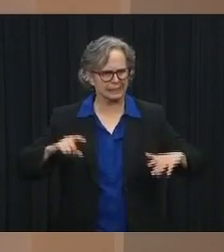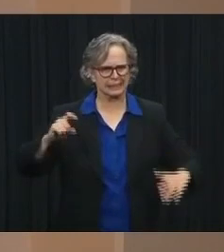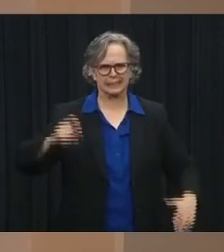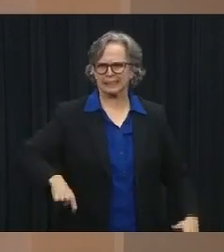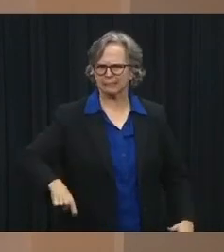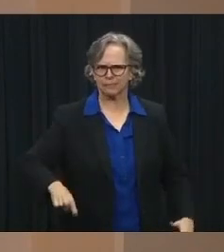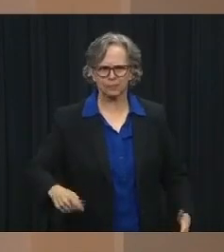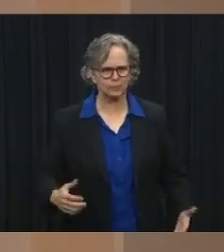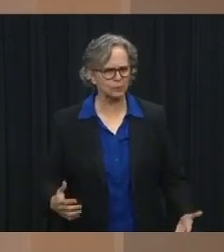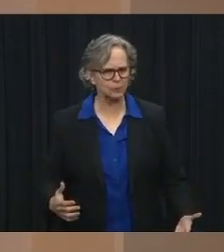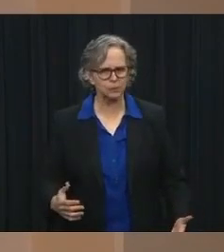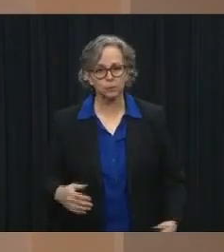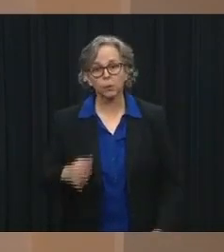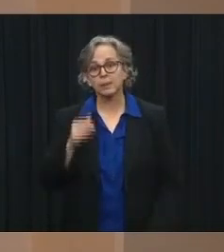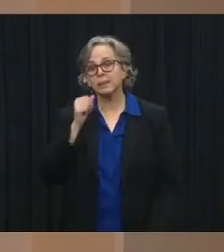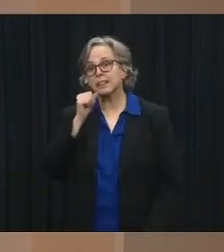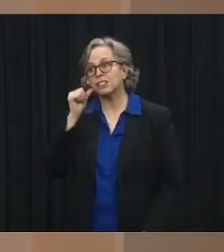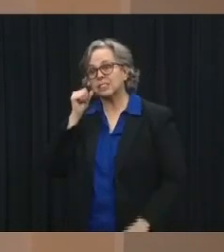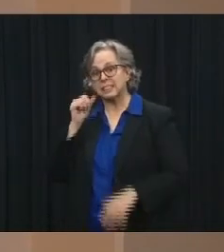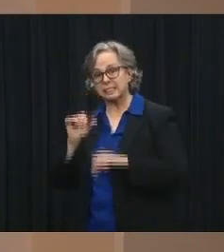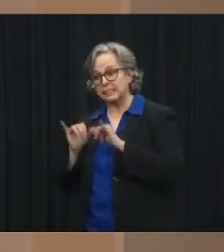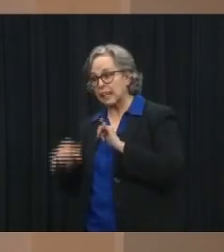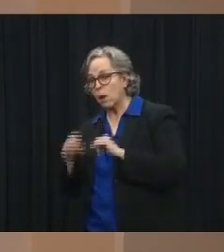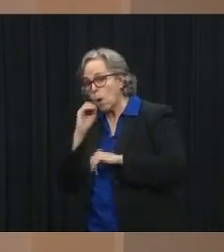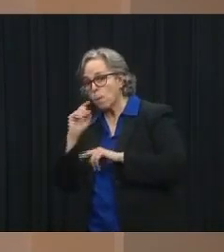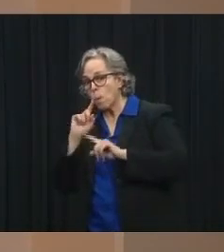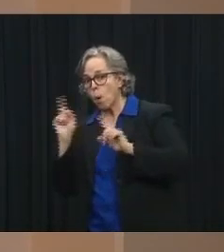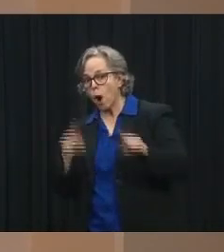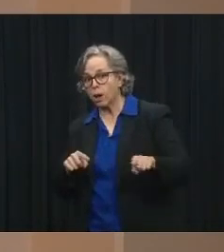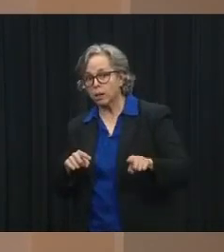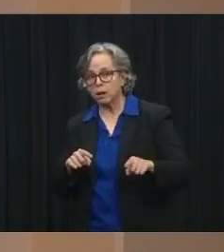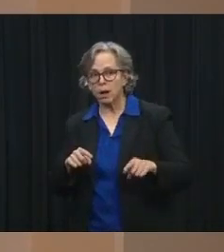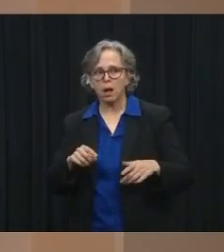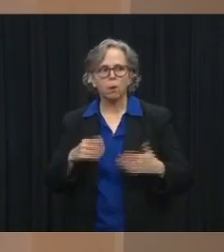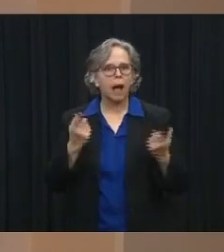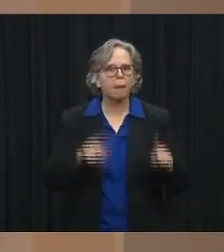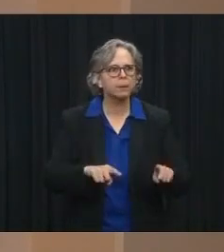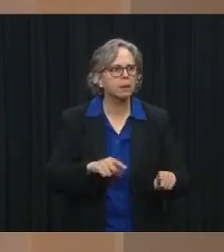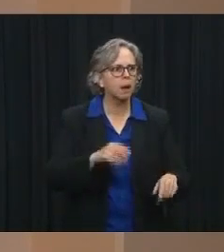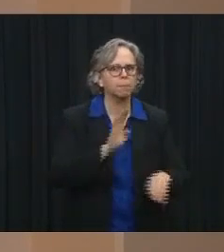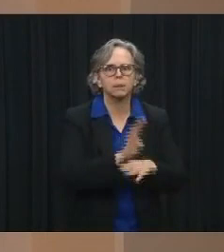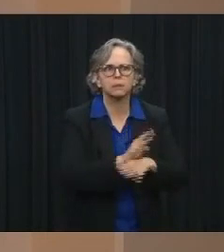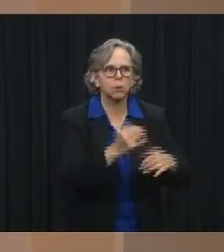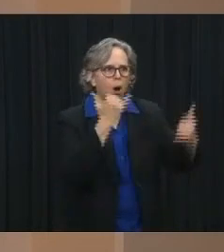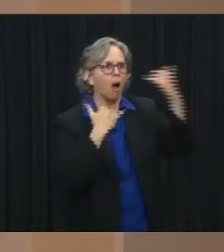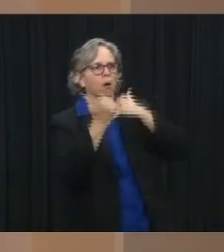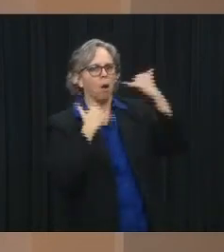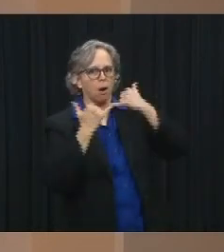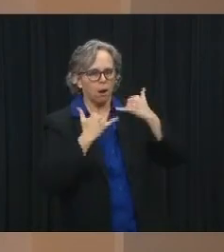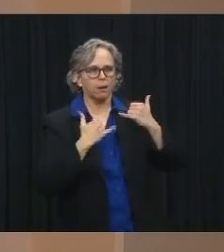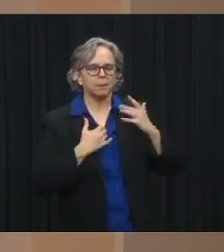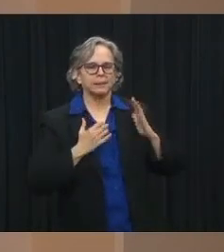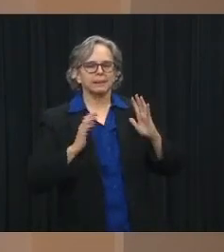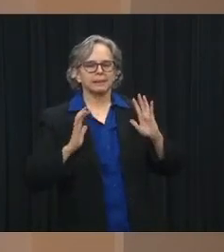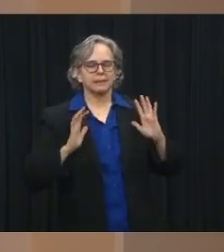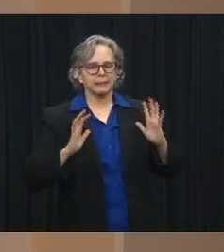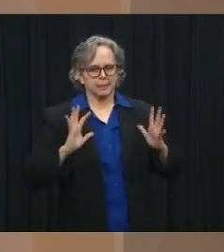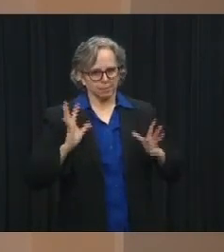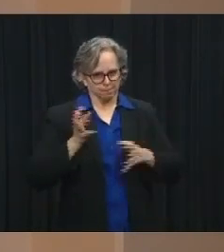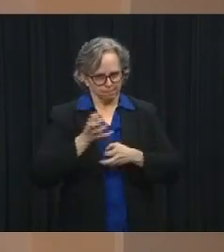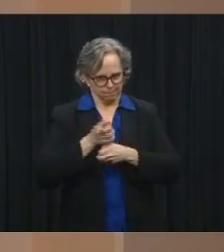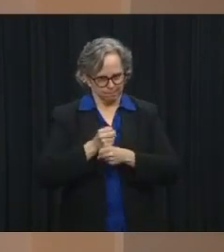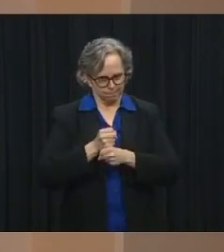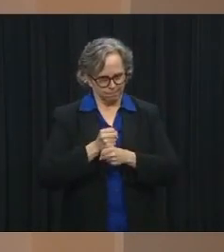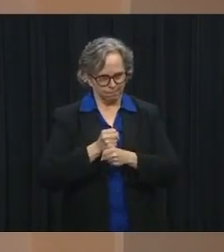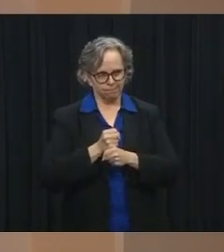we heard from a lot of businesses. If I were to summarize two things, it's this: that they get it, that they have to, as